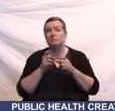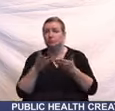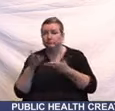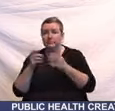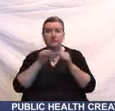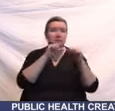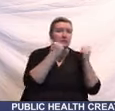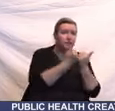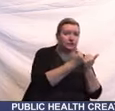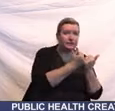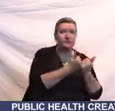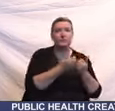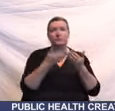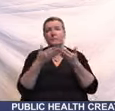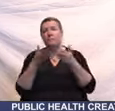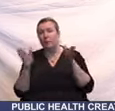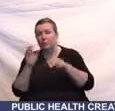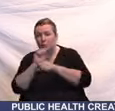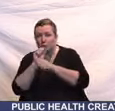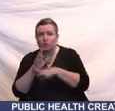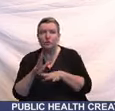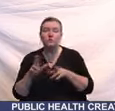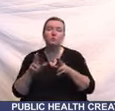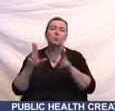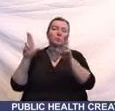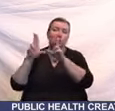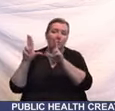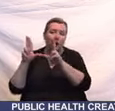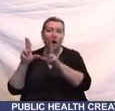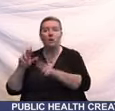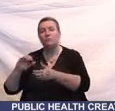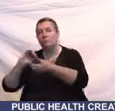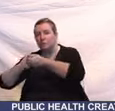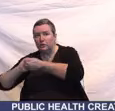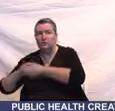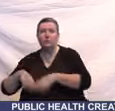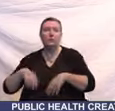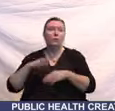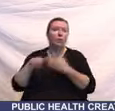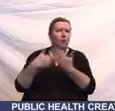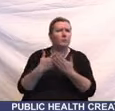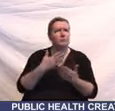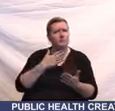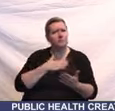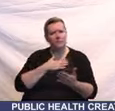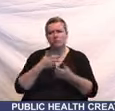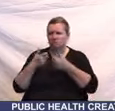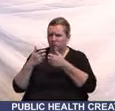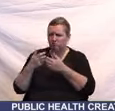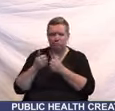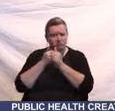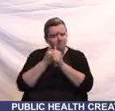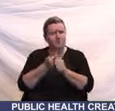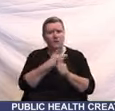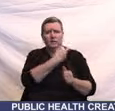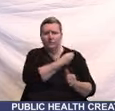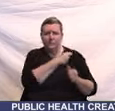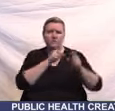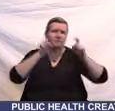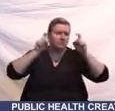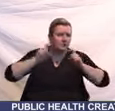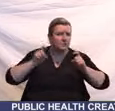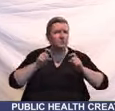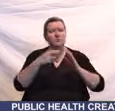our public employees union partners to ensure full compliance with vaccination and testing protocols, and most